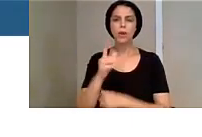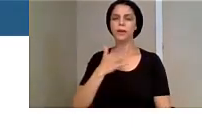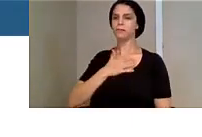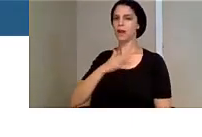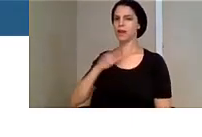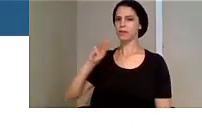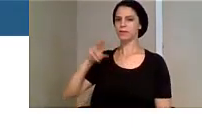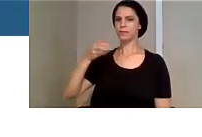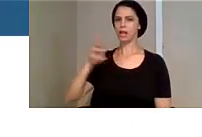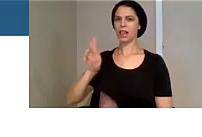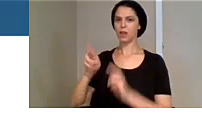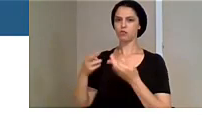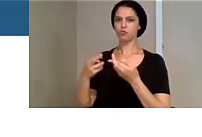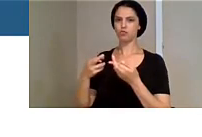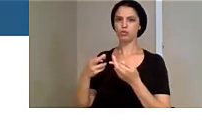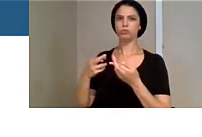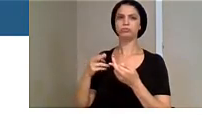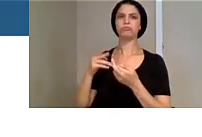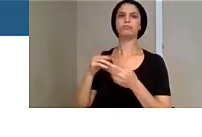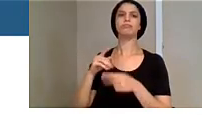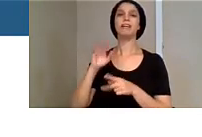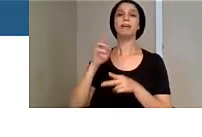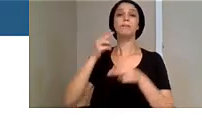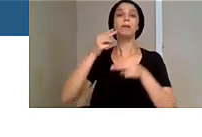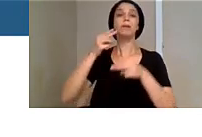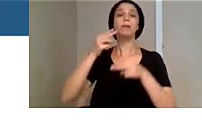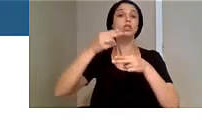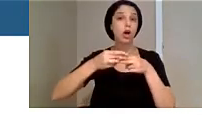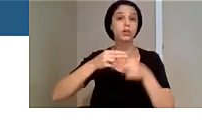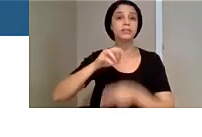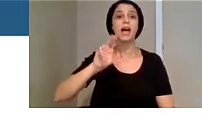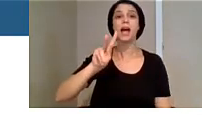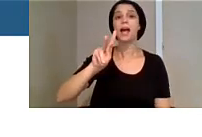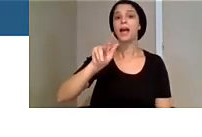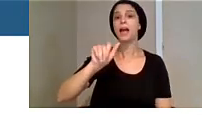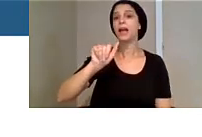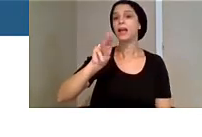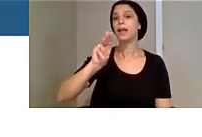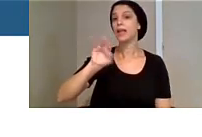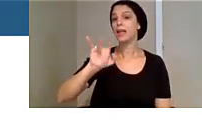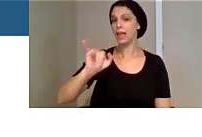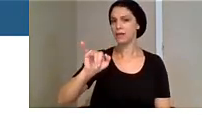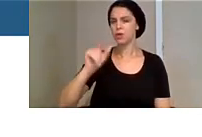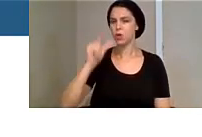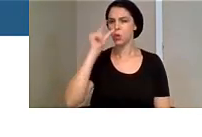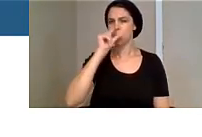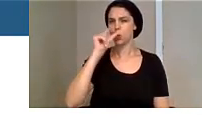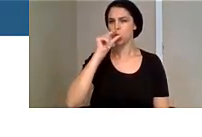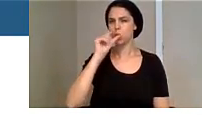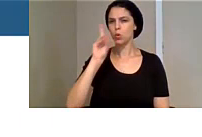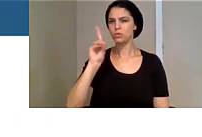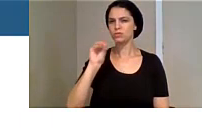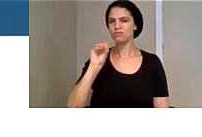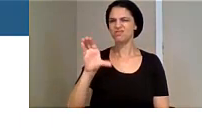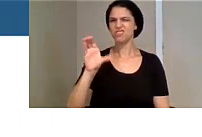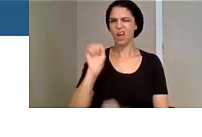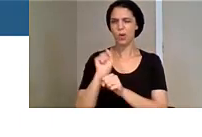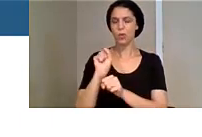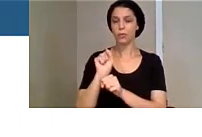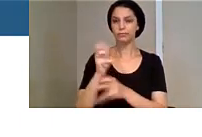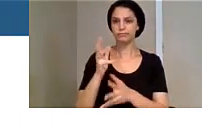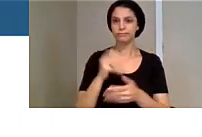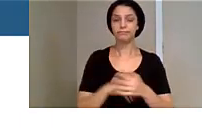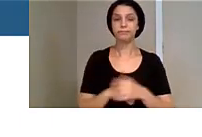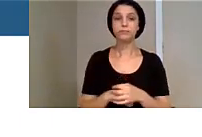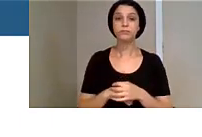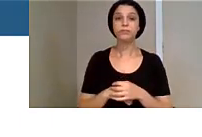classroom courses. And that is called a CAMI Google Doc assignment. So CAMI is similar in that when